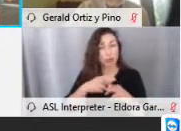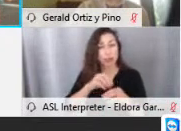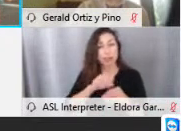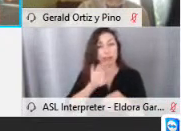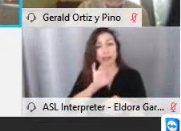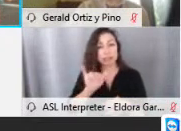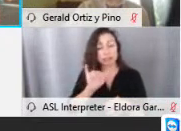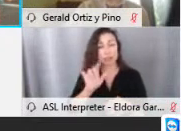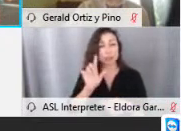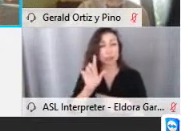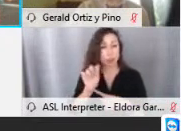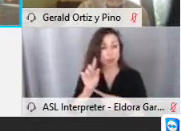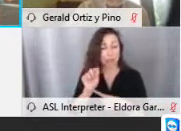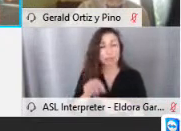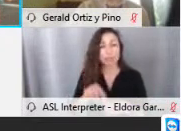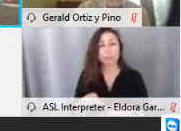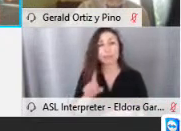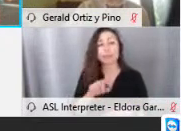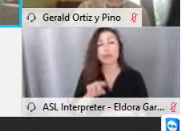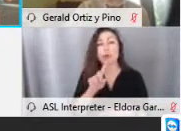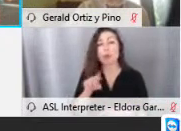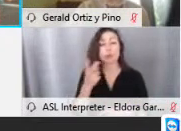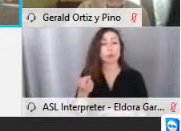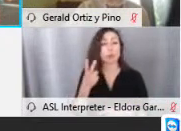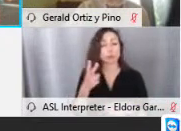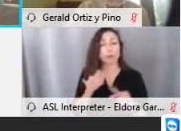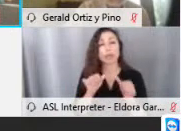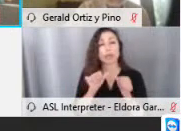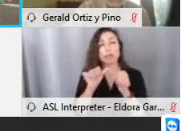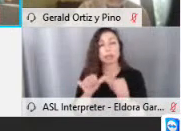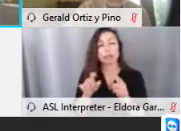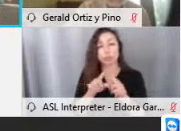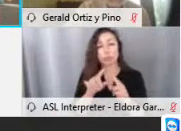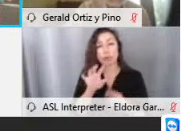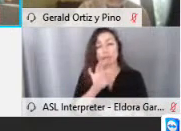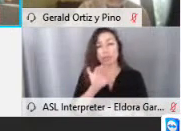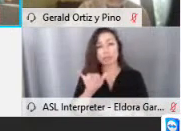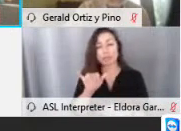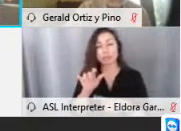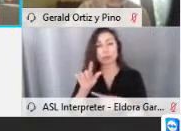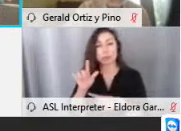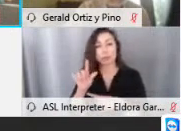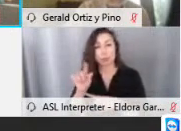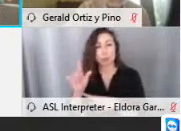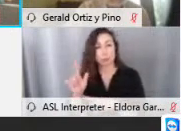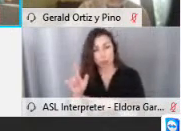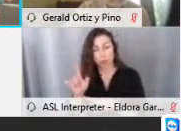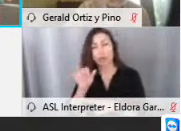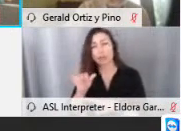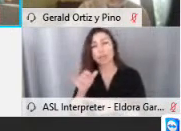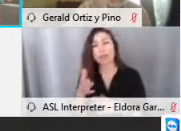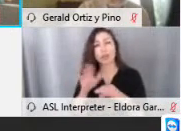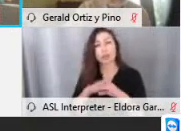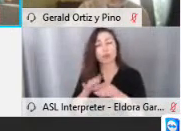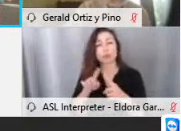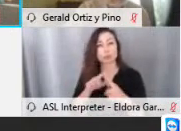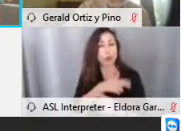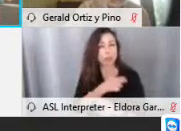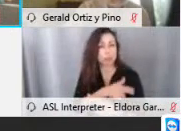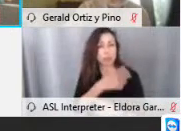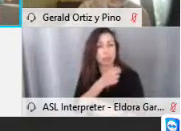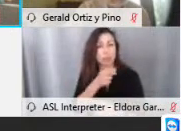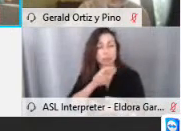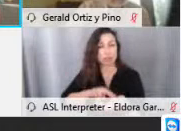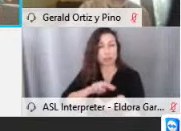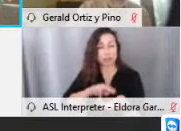year 20. There are only 2 that are continuing into fiscal year 21, and that is increases to the hospitals and